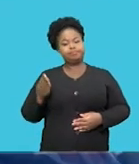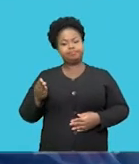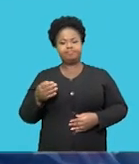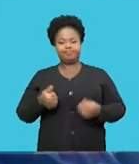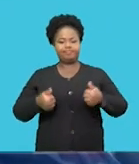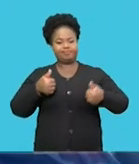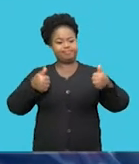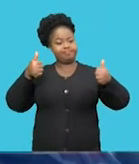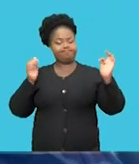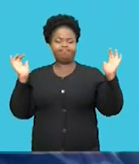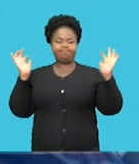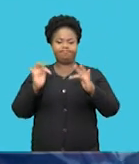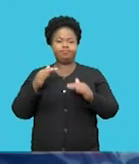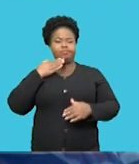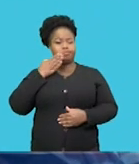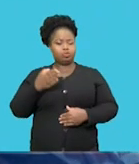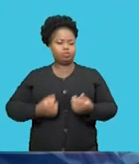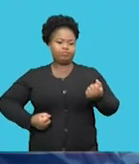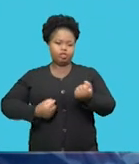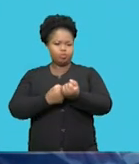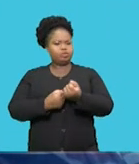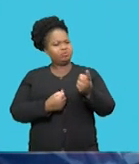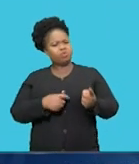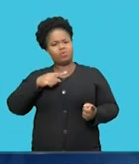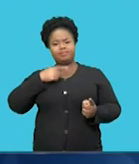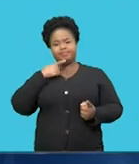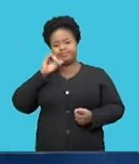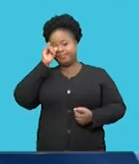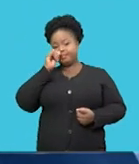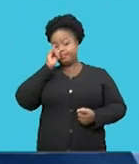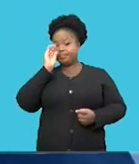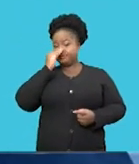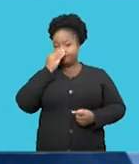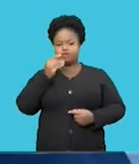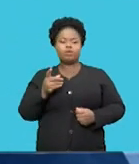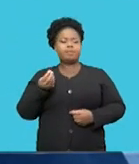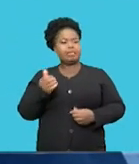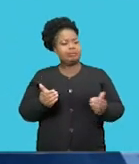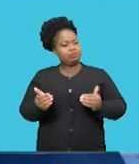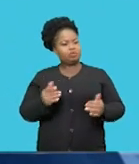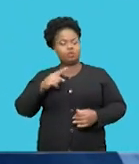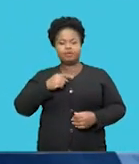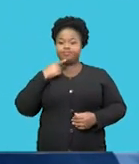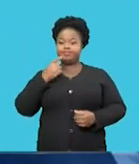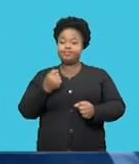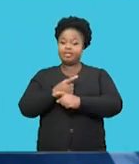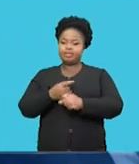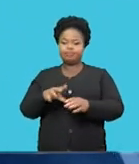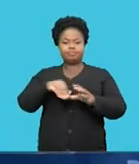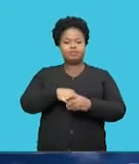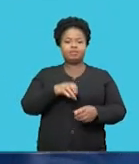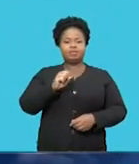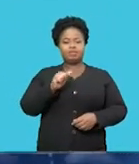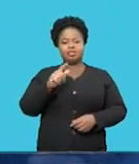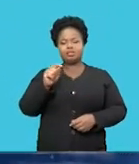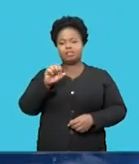izinhlaka ezahlukahlukene futhi ezisekayo lesi siphakamiso sokulwa nobugebengu ngokungaphathwa kwemali kobalwa nemboni yamatekisi isanthakho